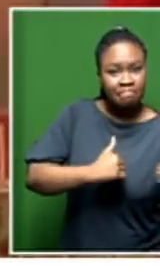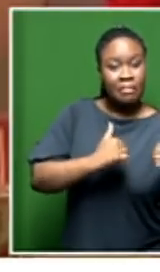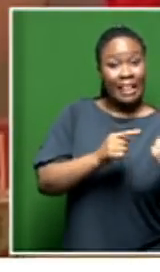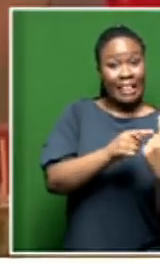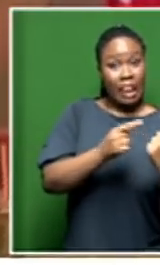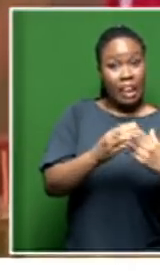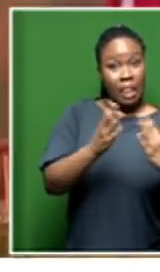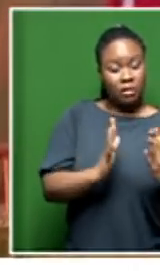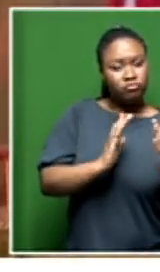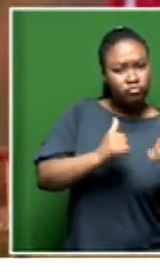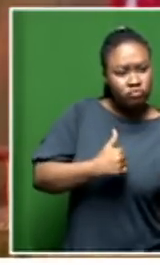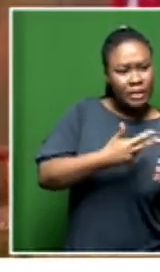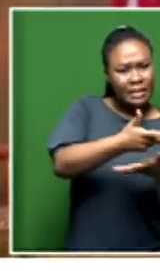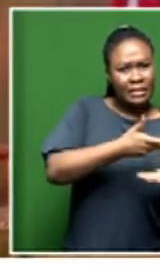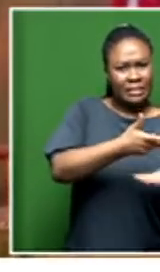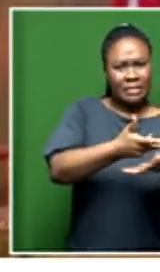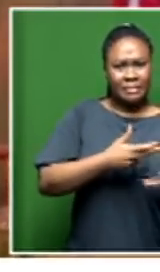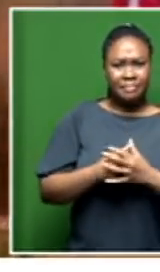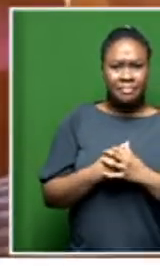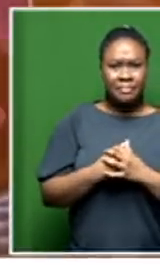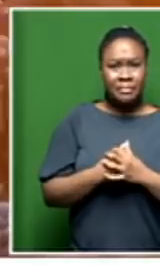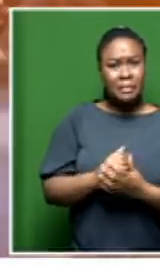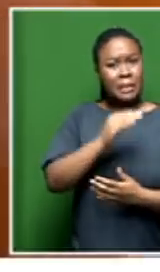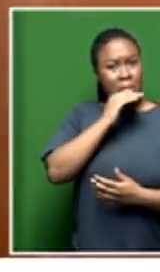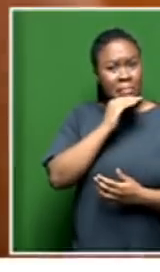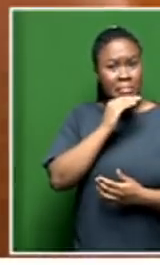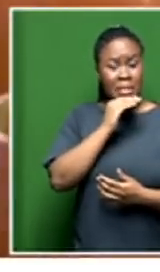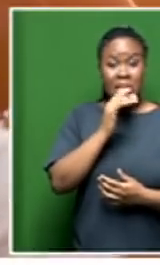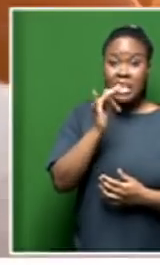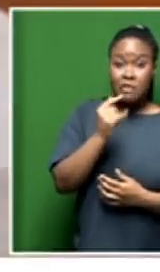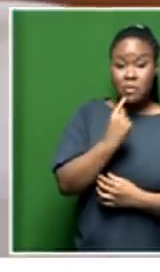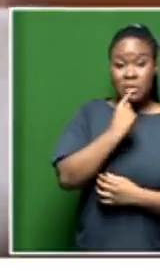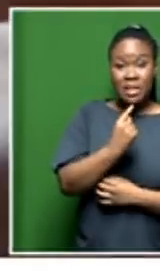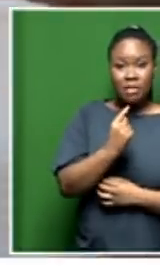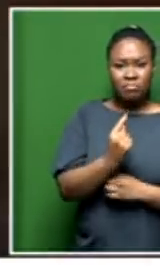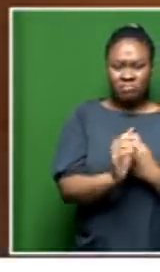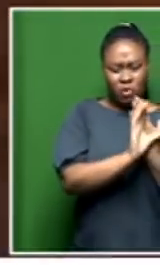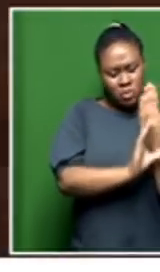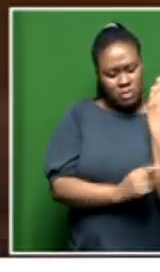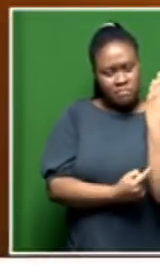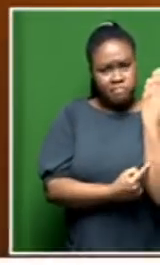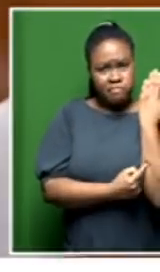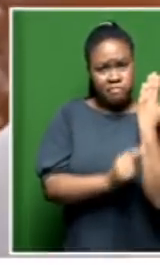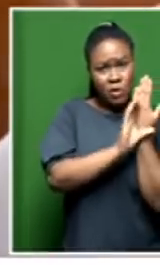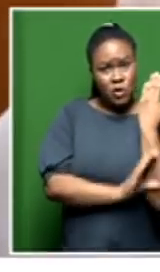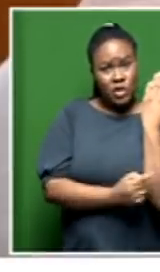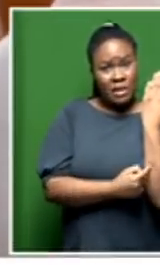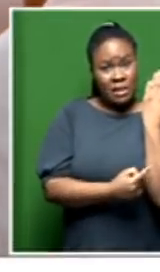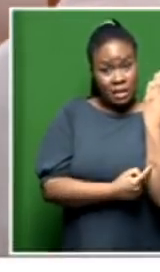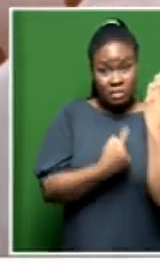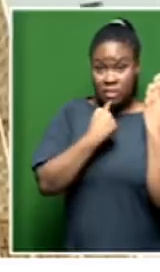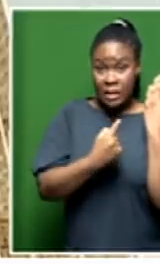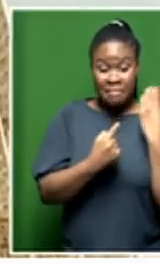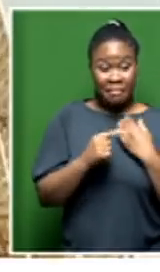legitimize the coup d'etats? If we condemn them, and it's nowhere in the constitutions of Burkina Faso that a